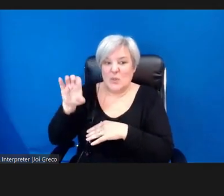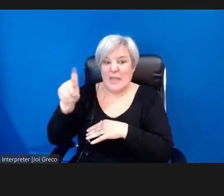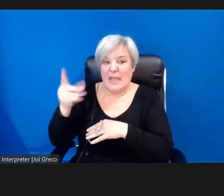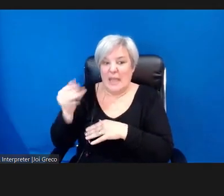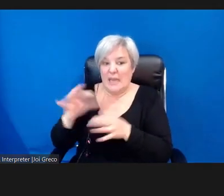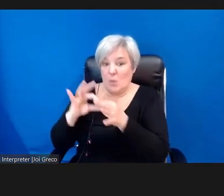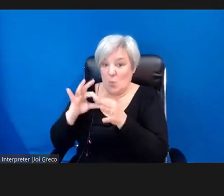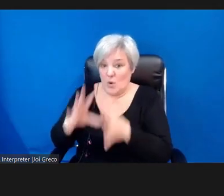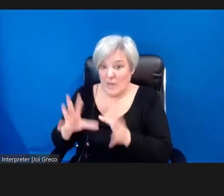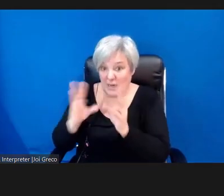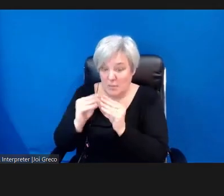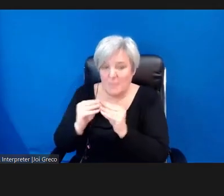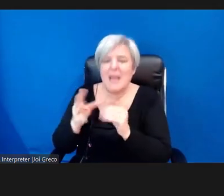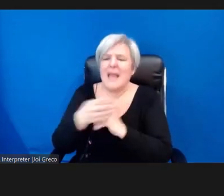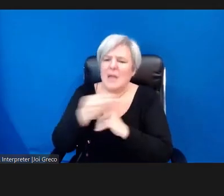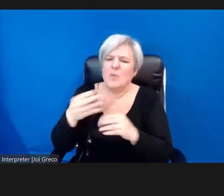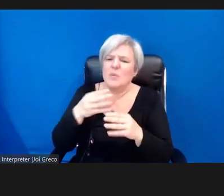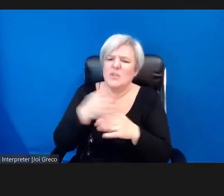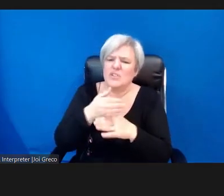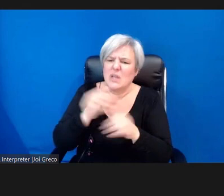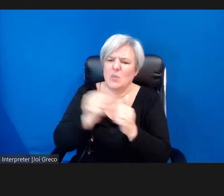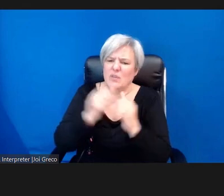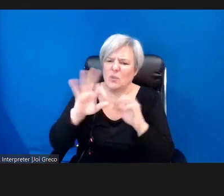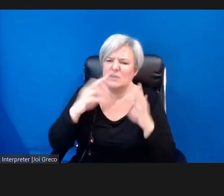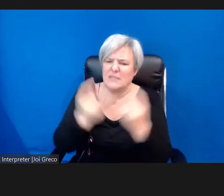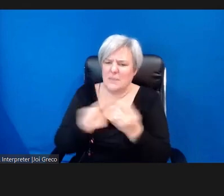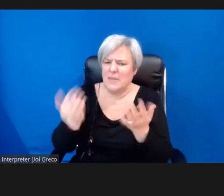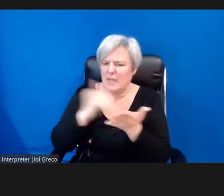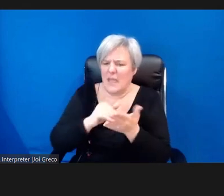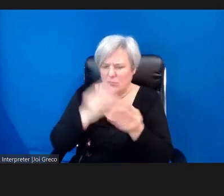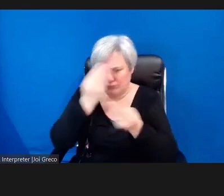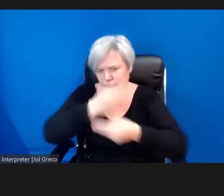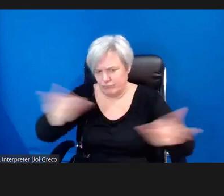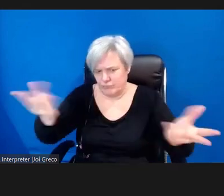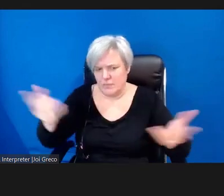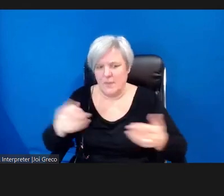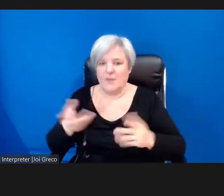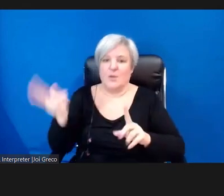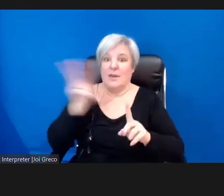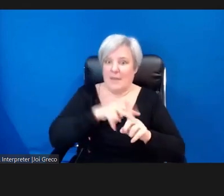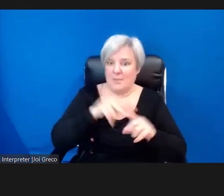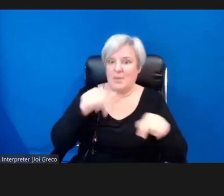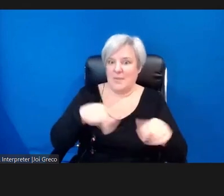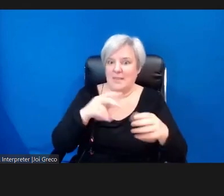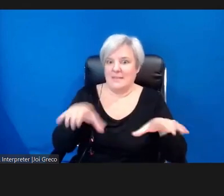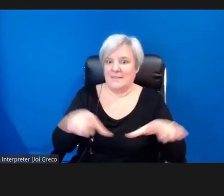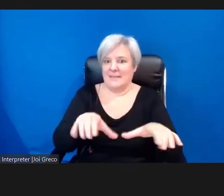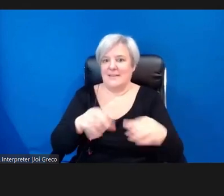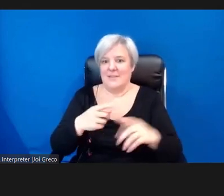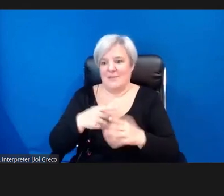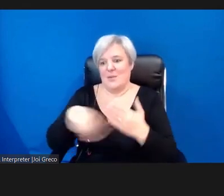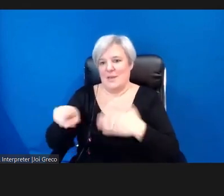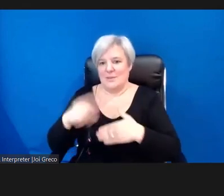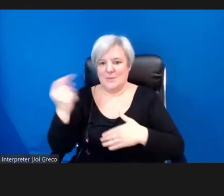and can be shared again with your team so that you can easily implement this activity by next Tuesday.